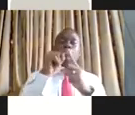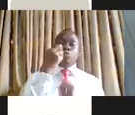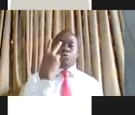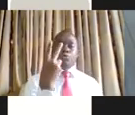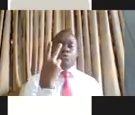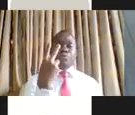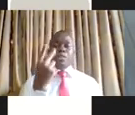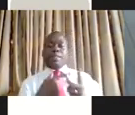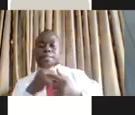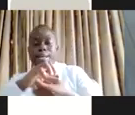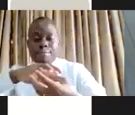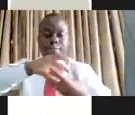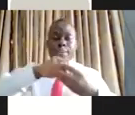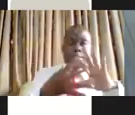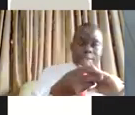they have